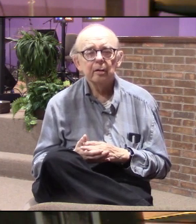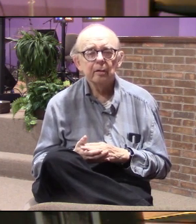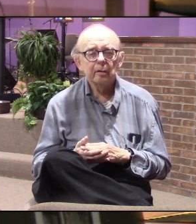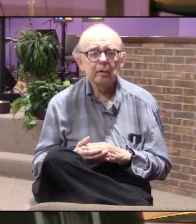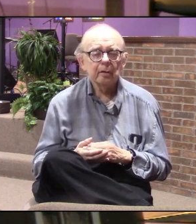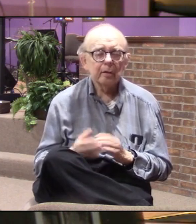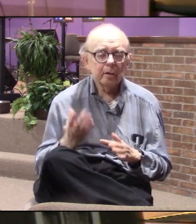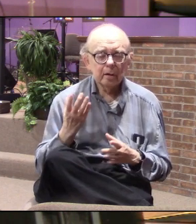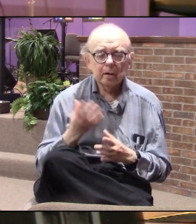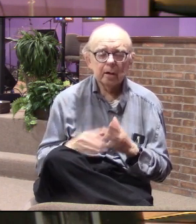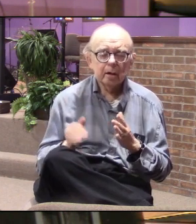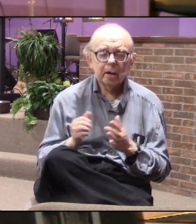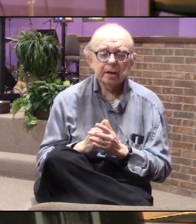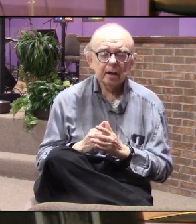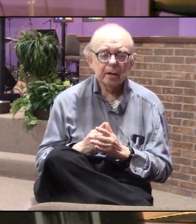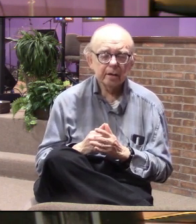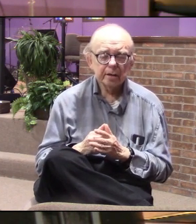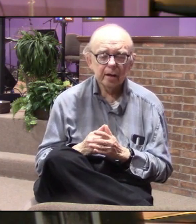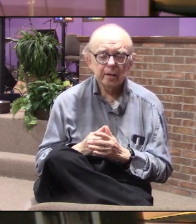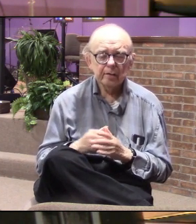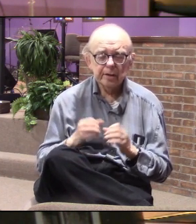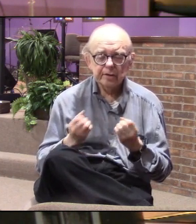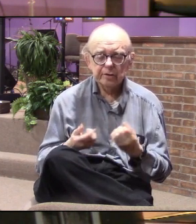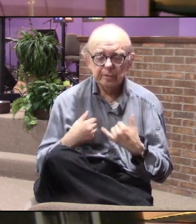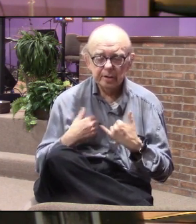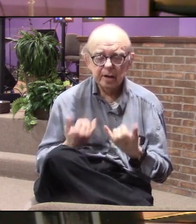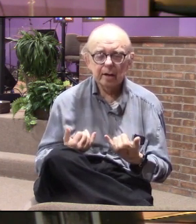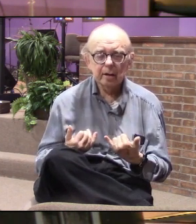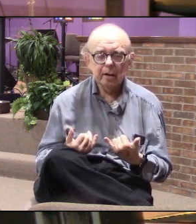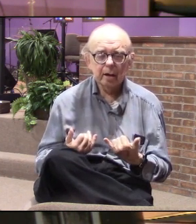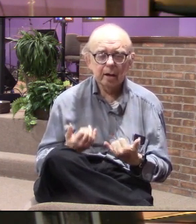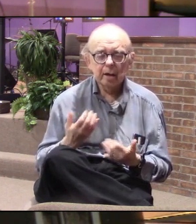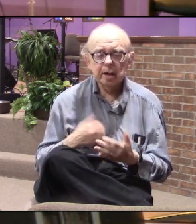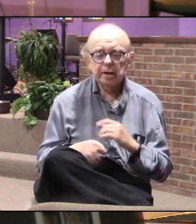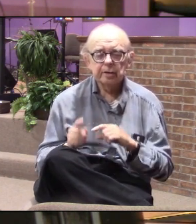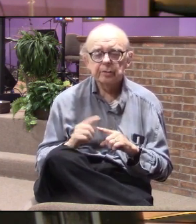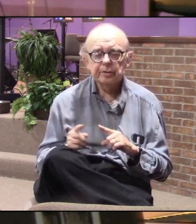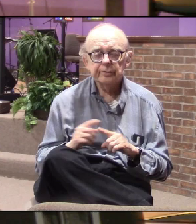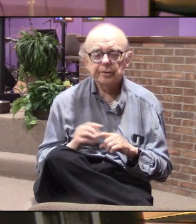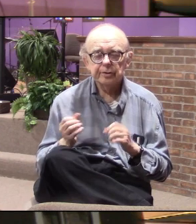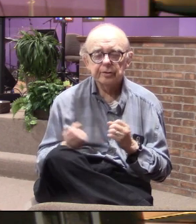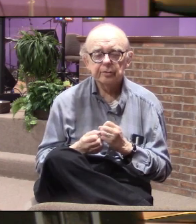To get out of the present situation that I'm in so I can get into another one.